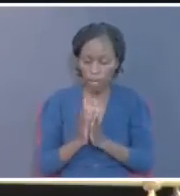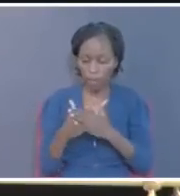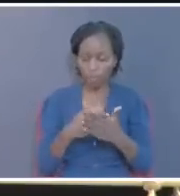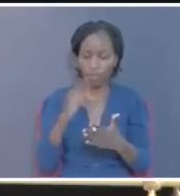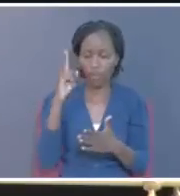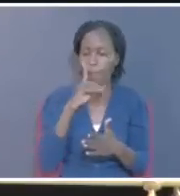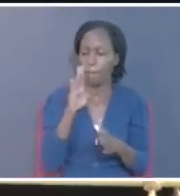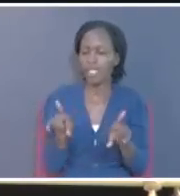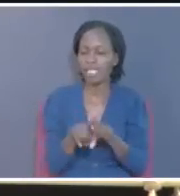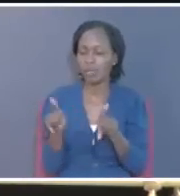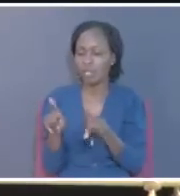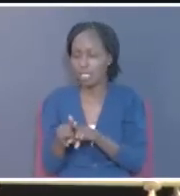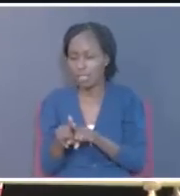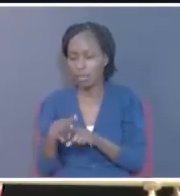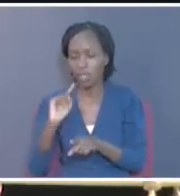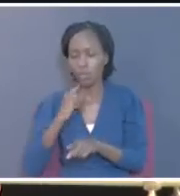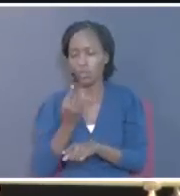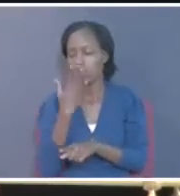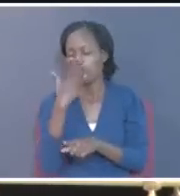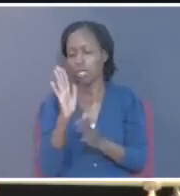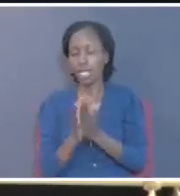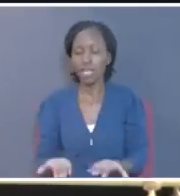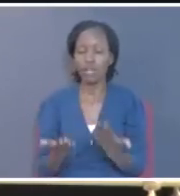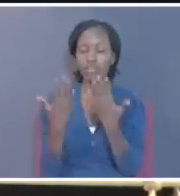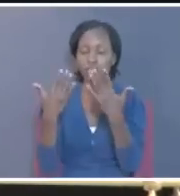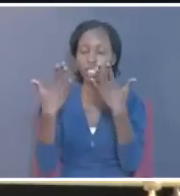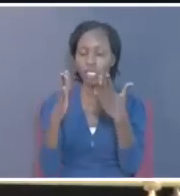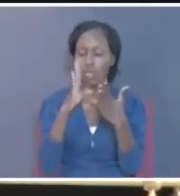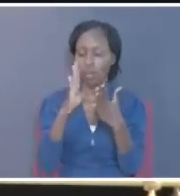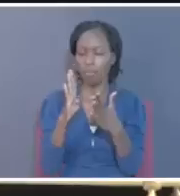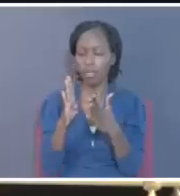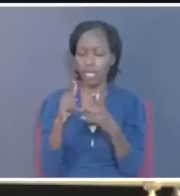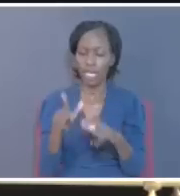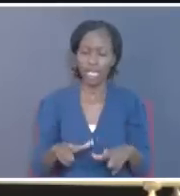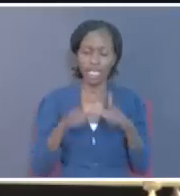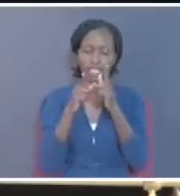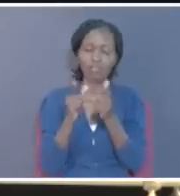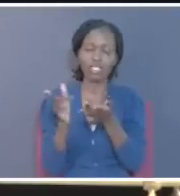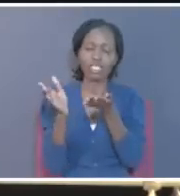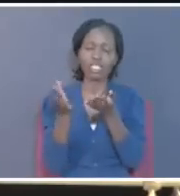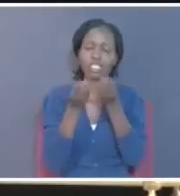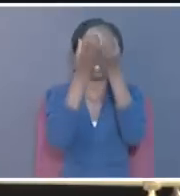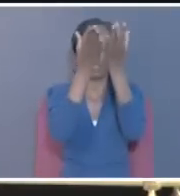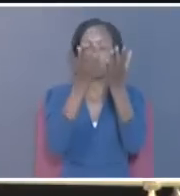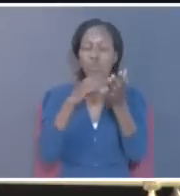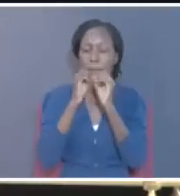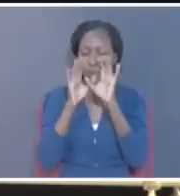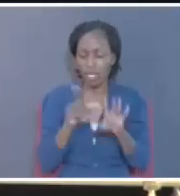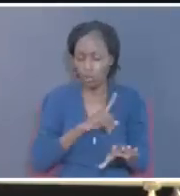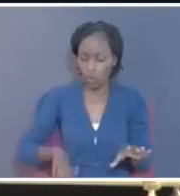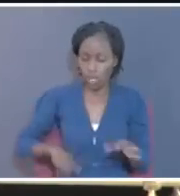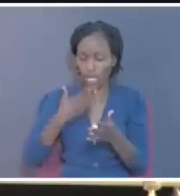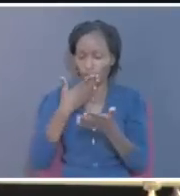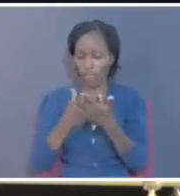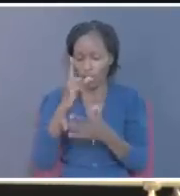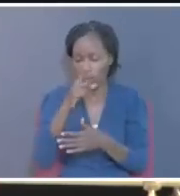be like incense, and our lifted hands, Lord, be like an evening sacrifice. We bless you, Lord, and we